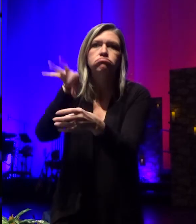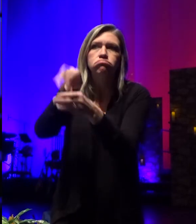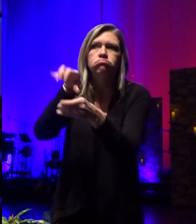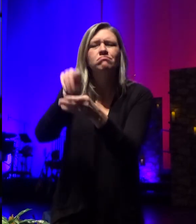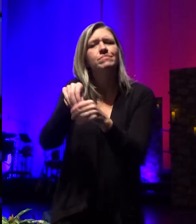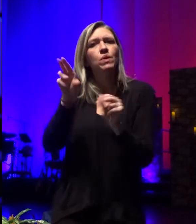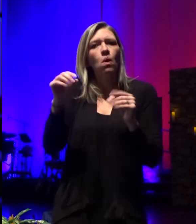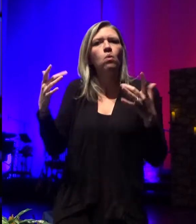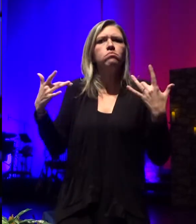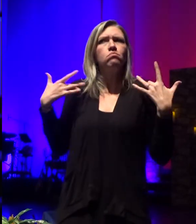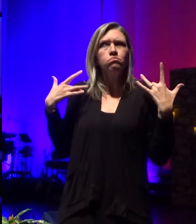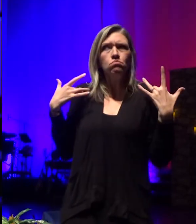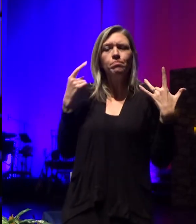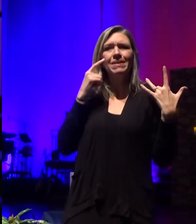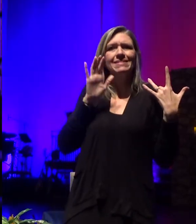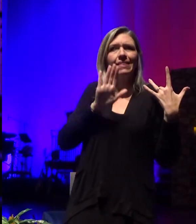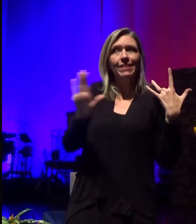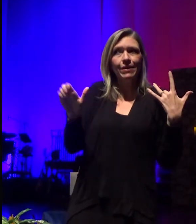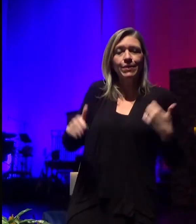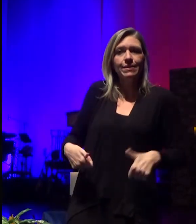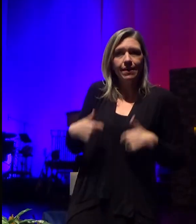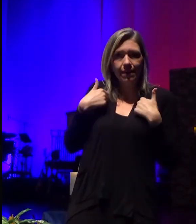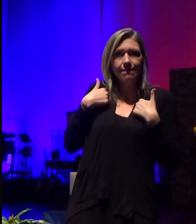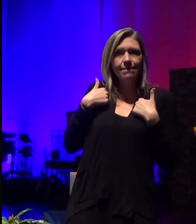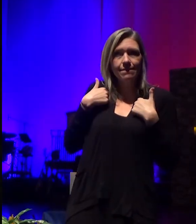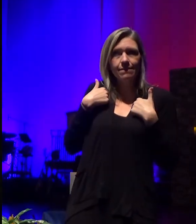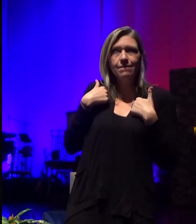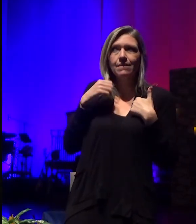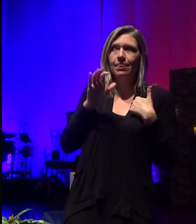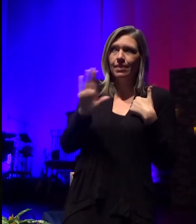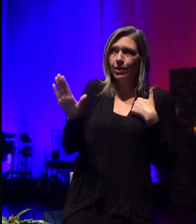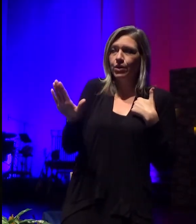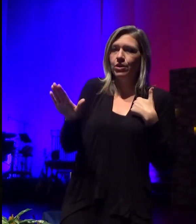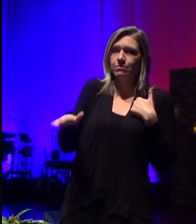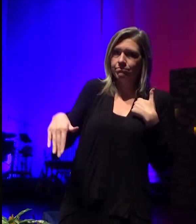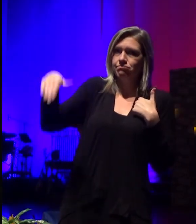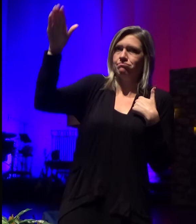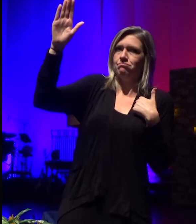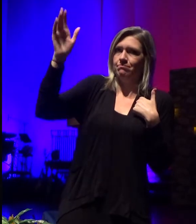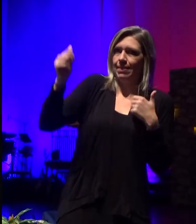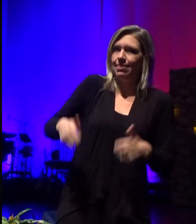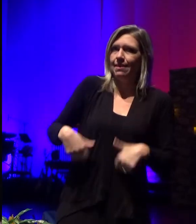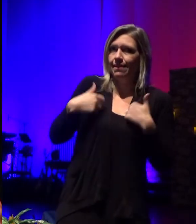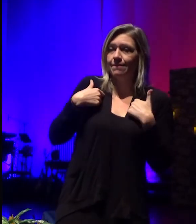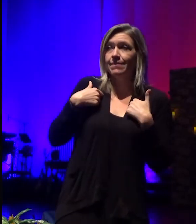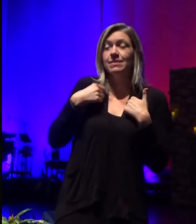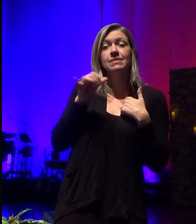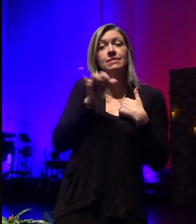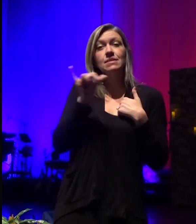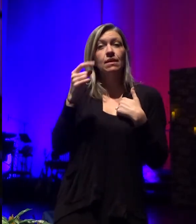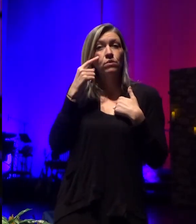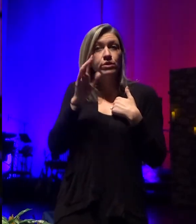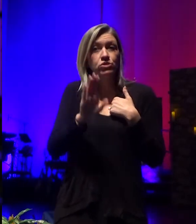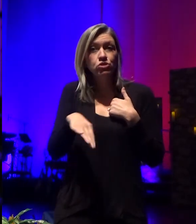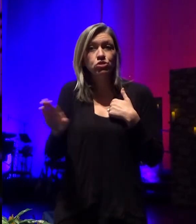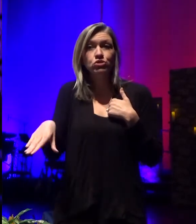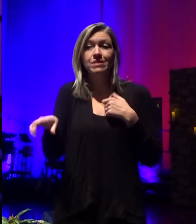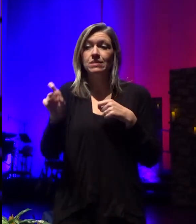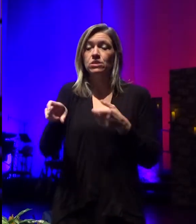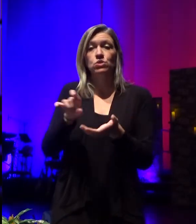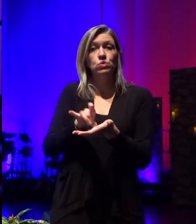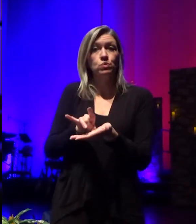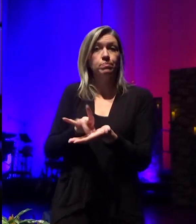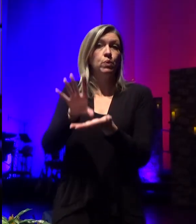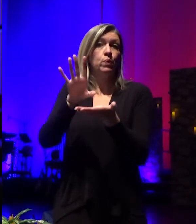because we want them, that's their life. It's their life. The same could be said for children who need to be booted out of the